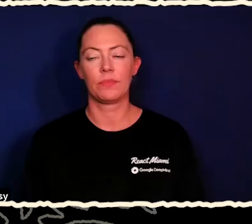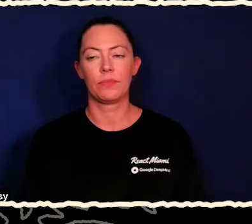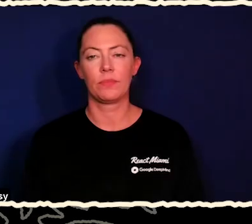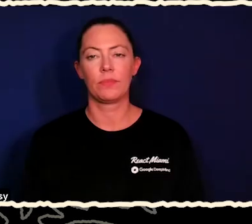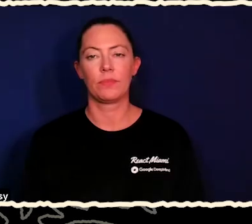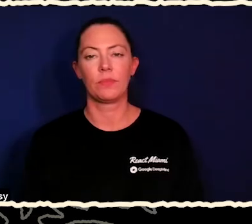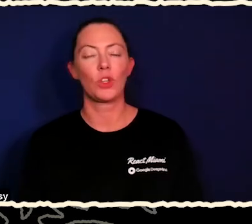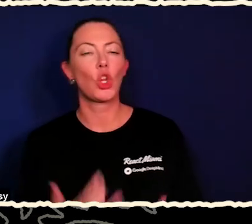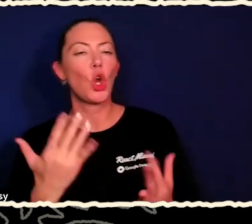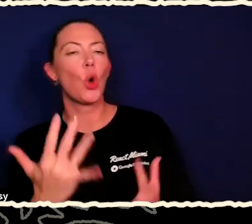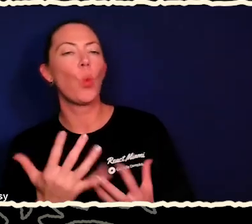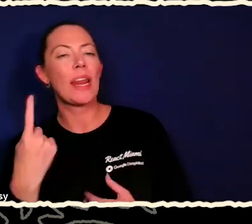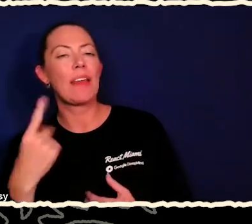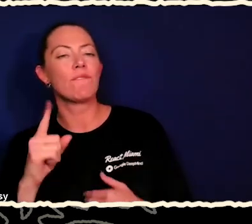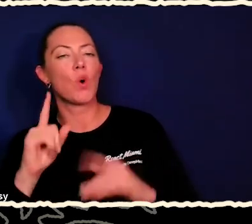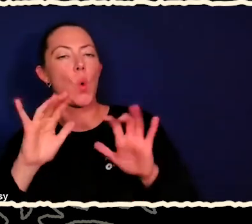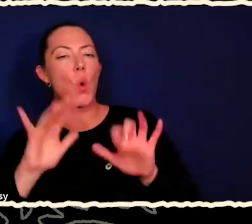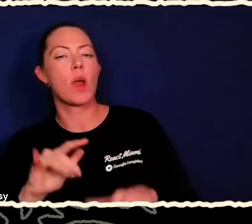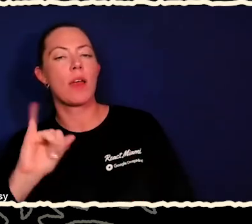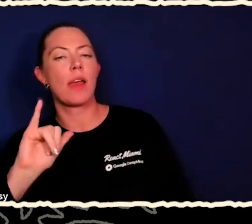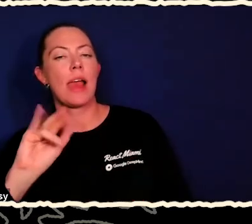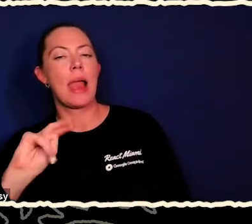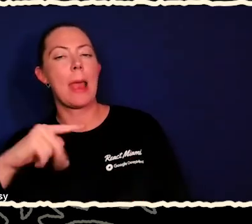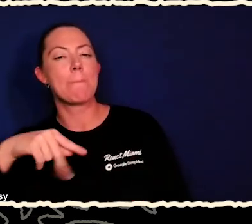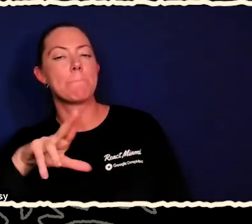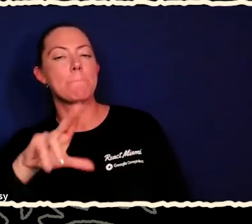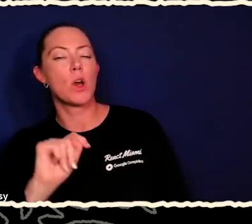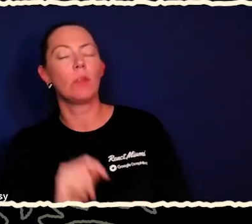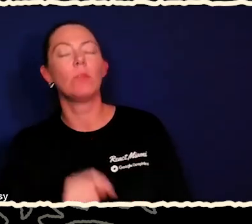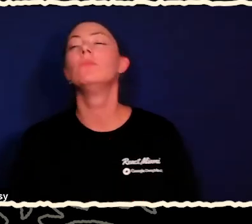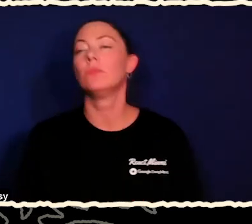Waiting for input. One more.